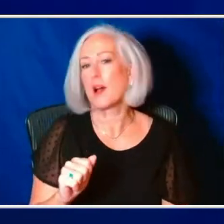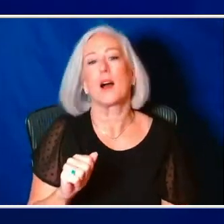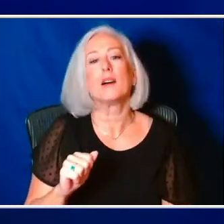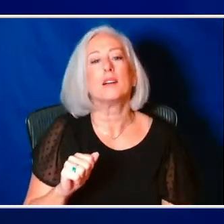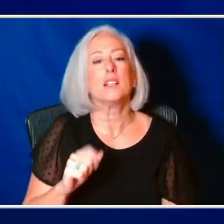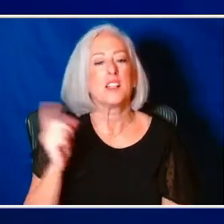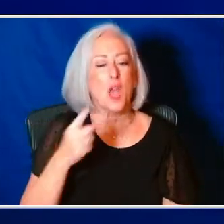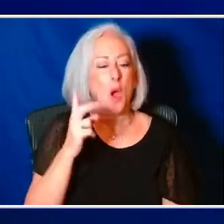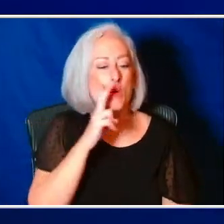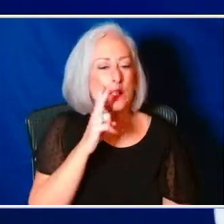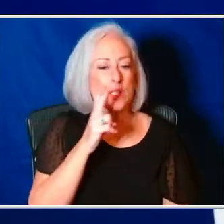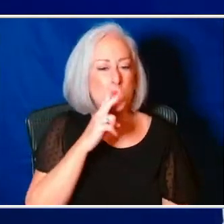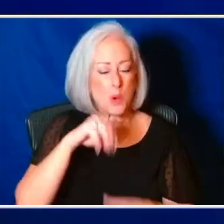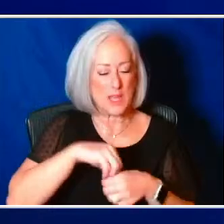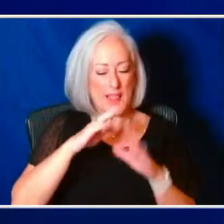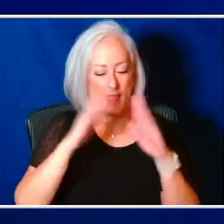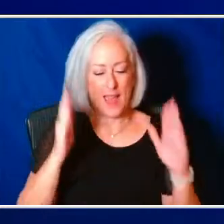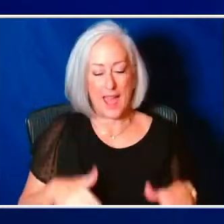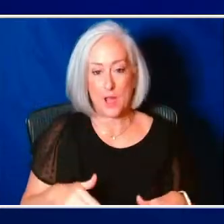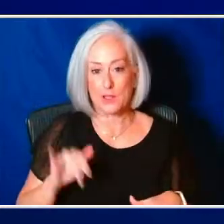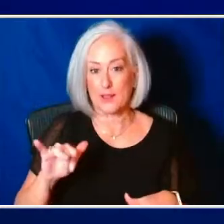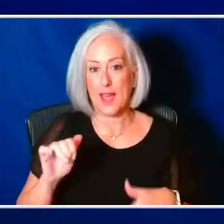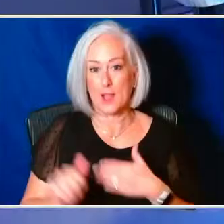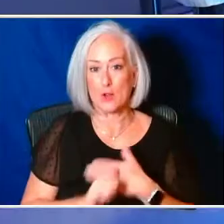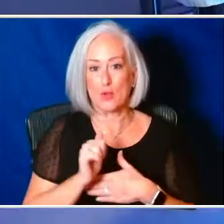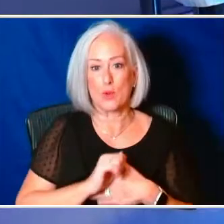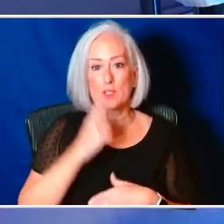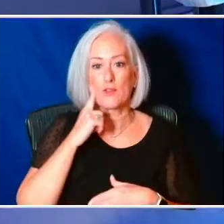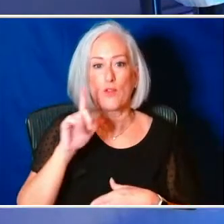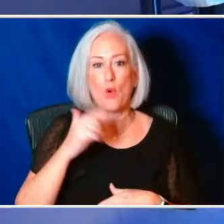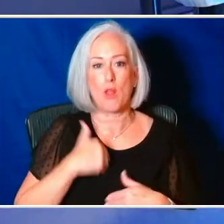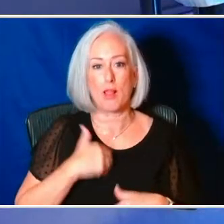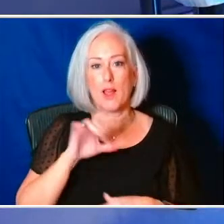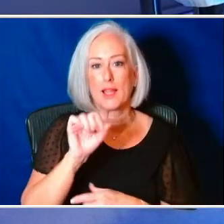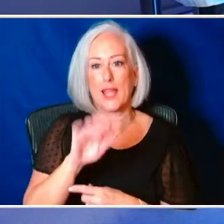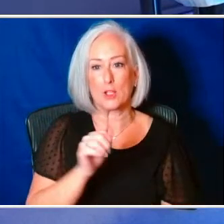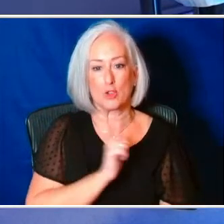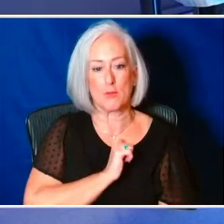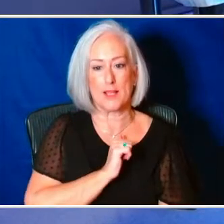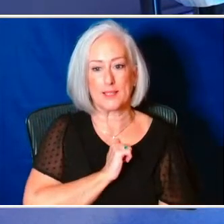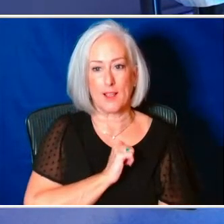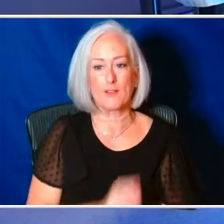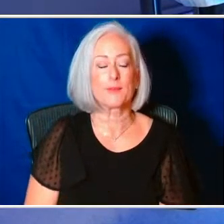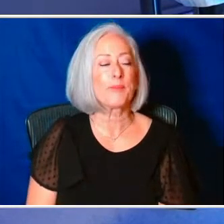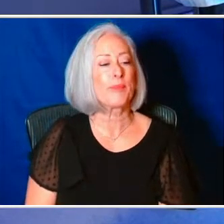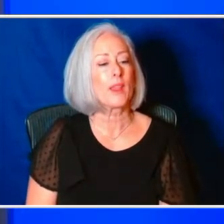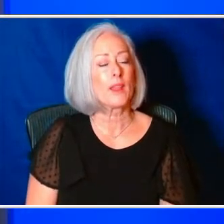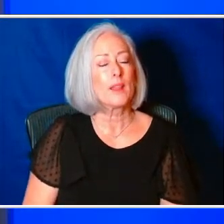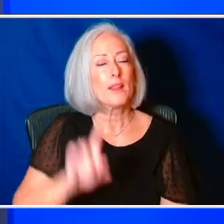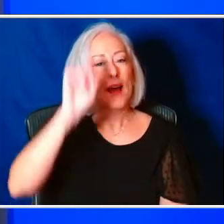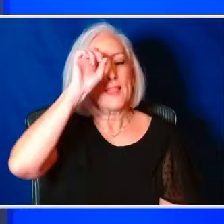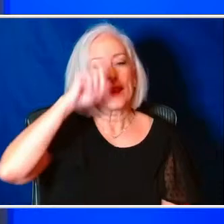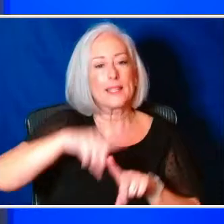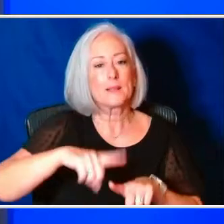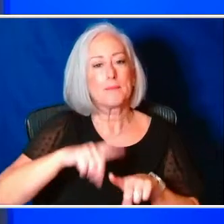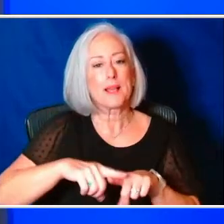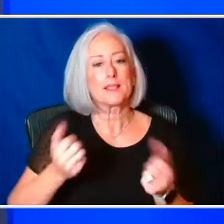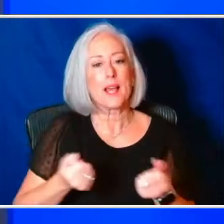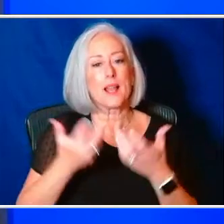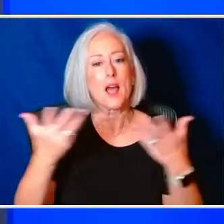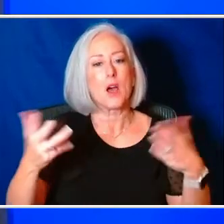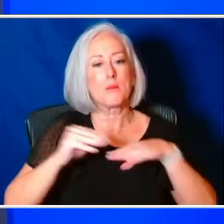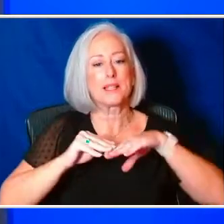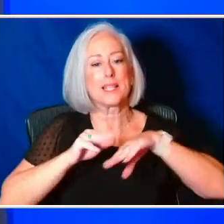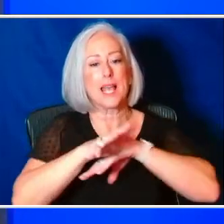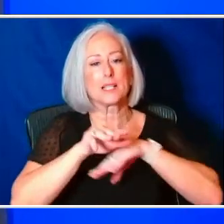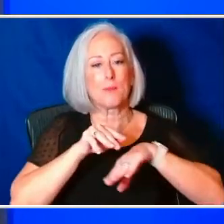inside the house. Did that give me a risk for lung cancer? I think it depends on the degree of the exposure and for how long, right? I